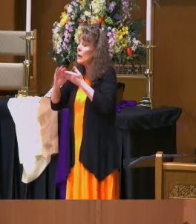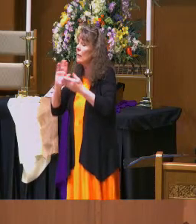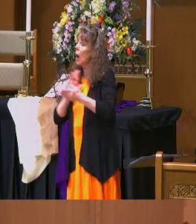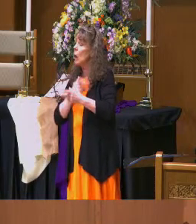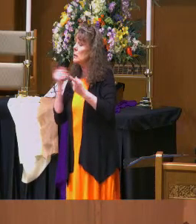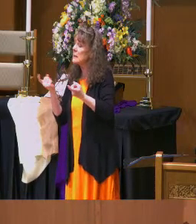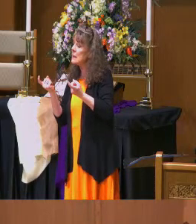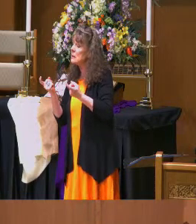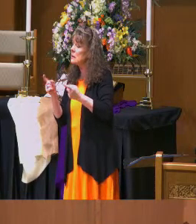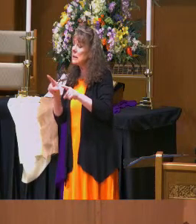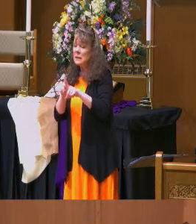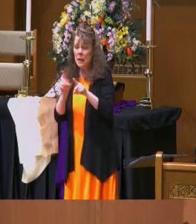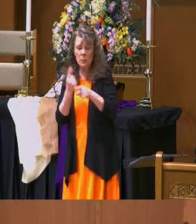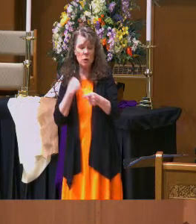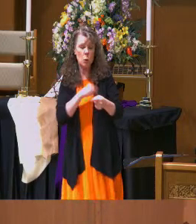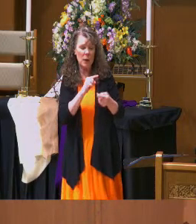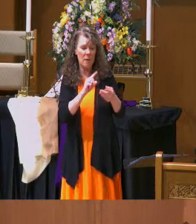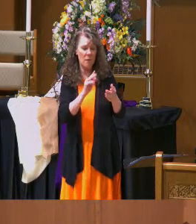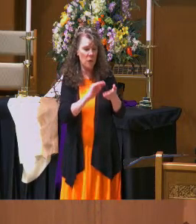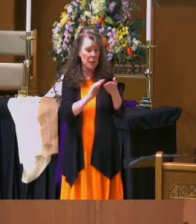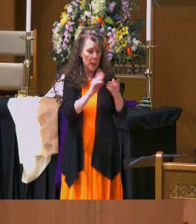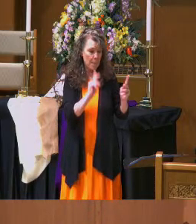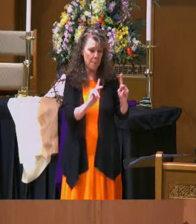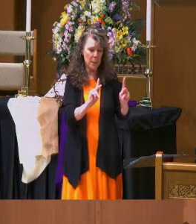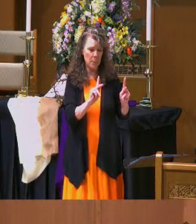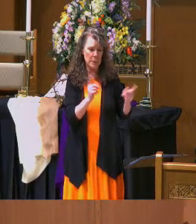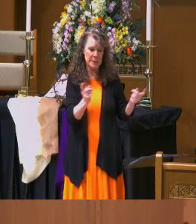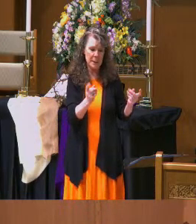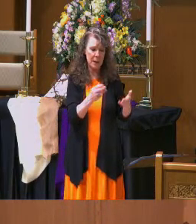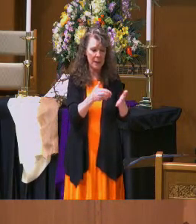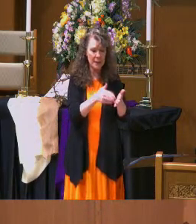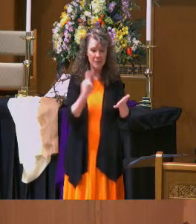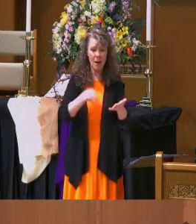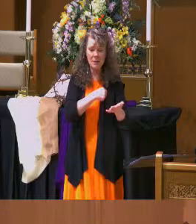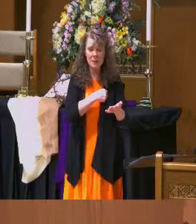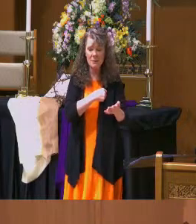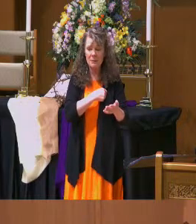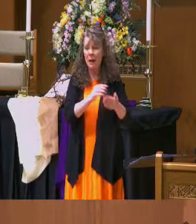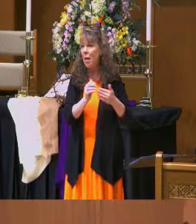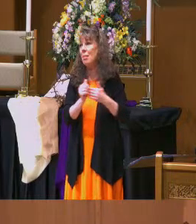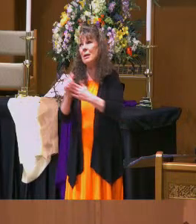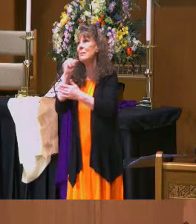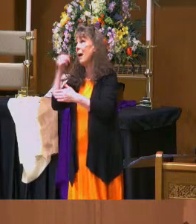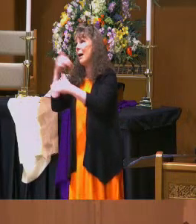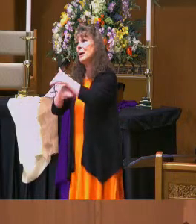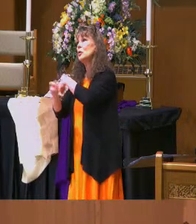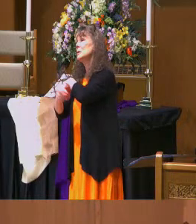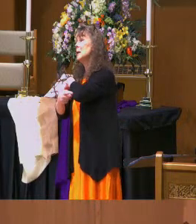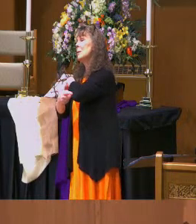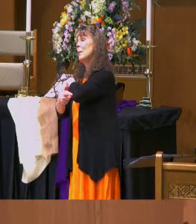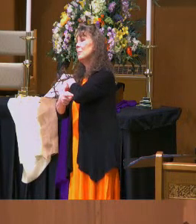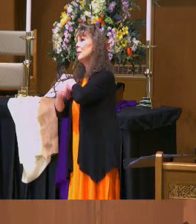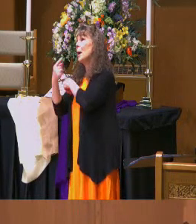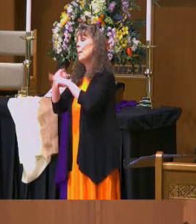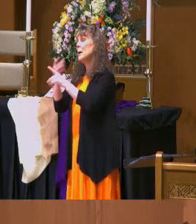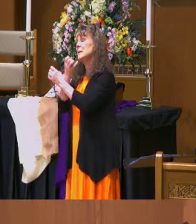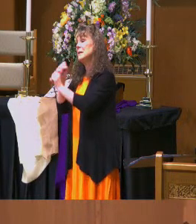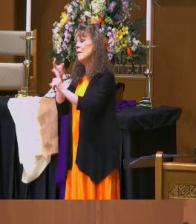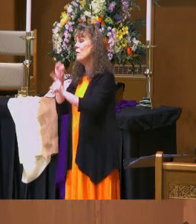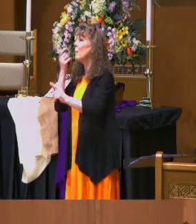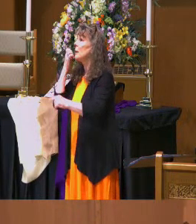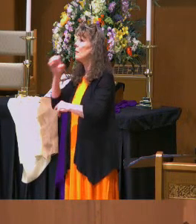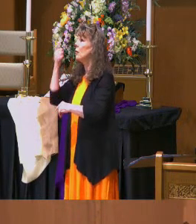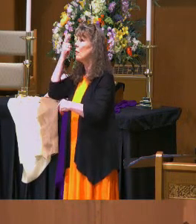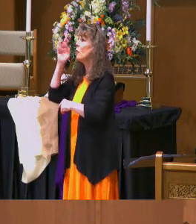trespasses, as we forgive those who trespass against us. And lead us not into temptation, but deliver us